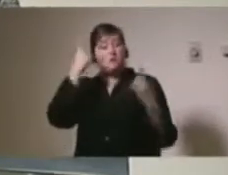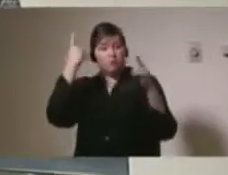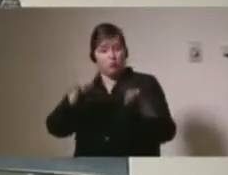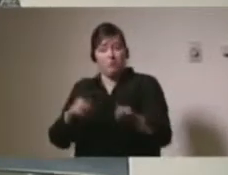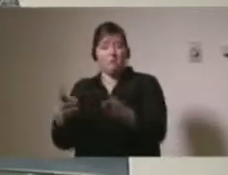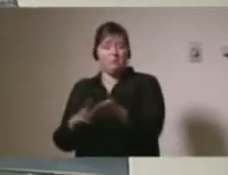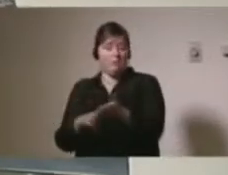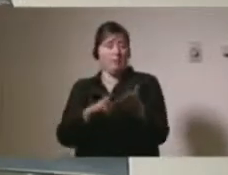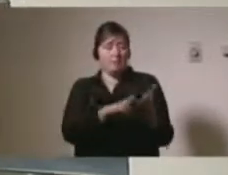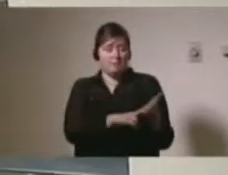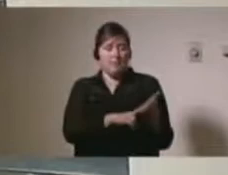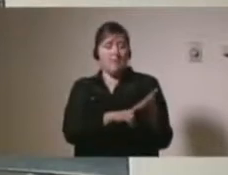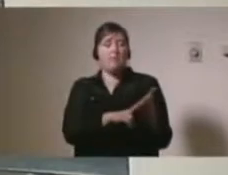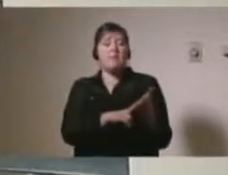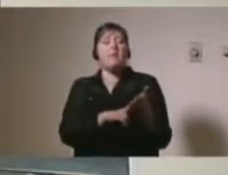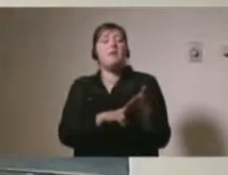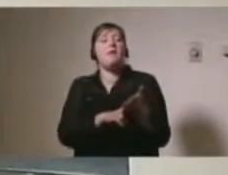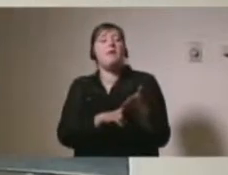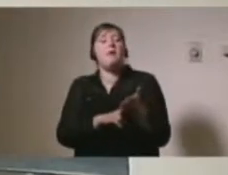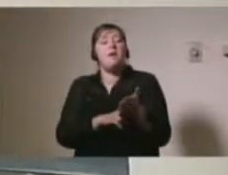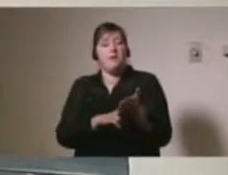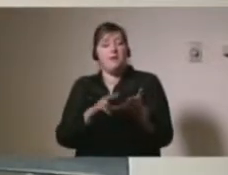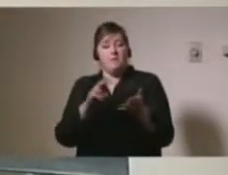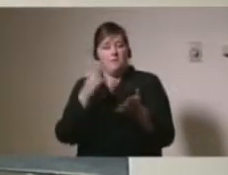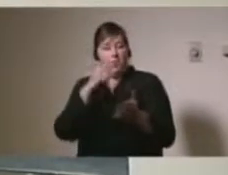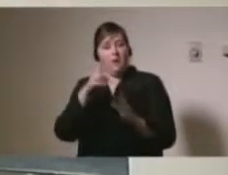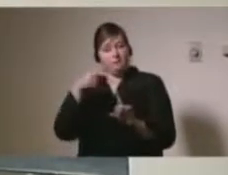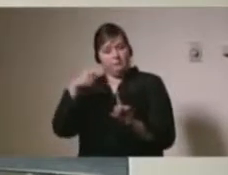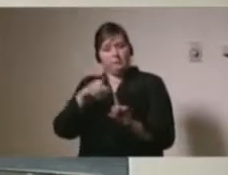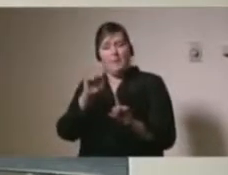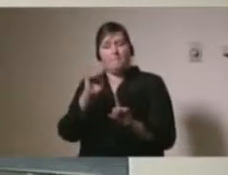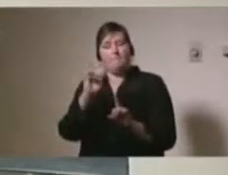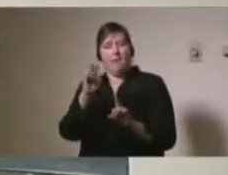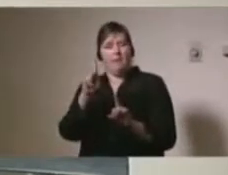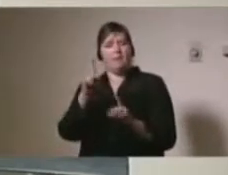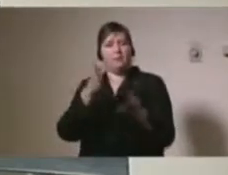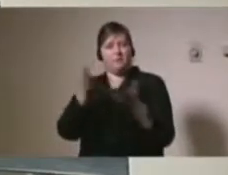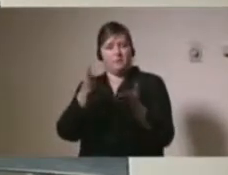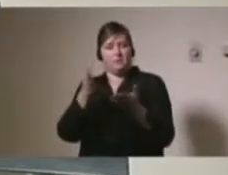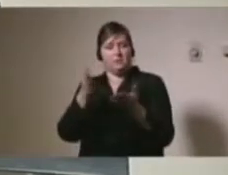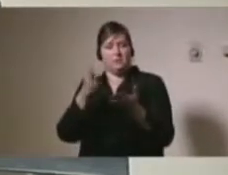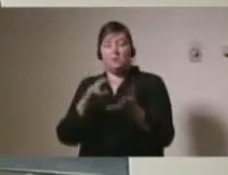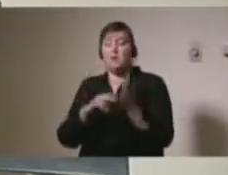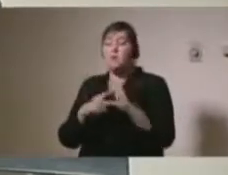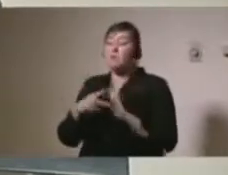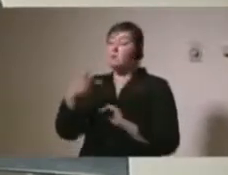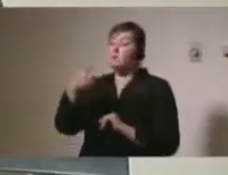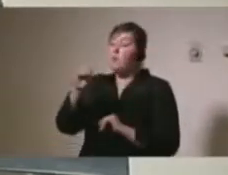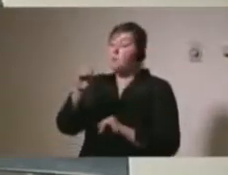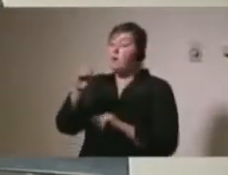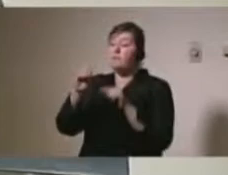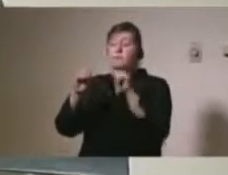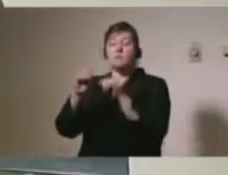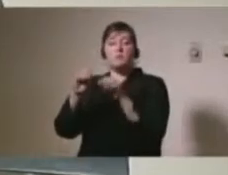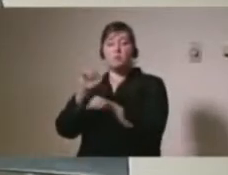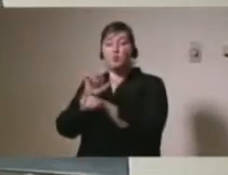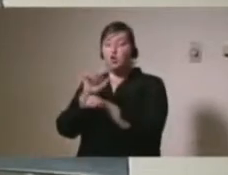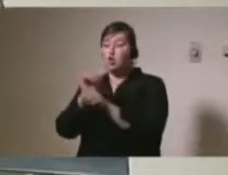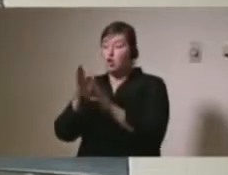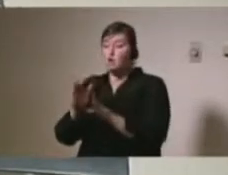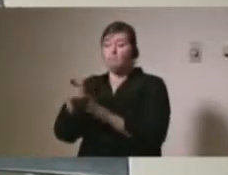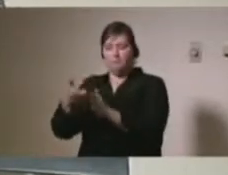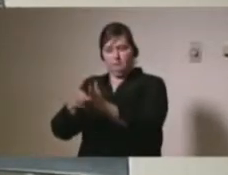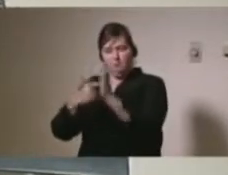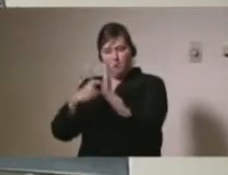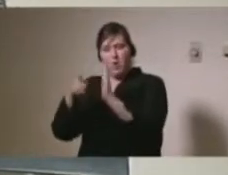on banking services so that every time a post office worker was sent to the bank,